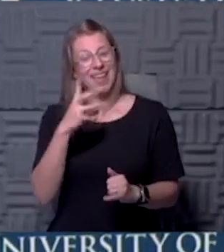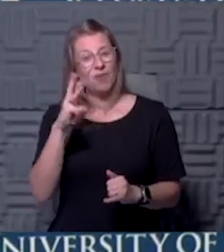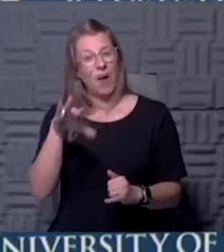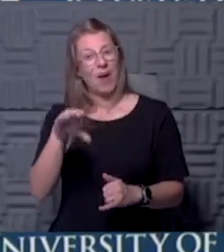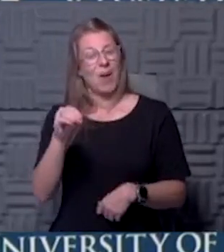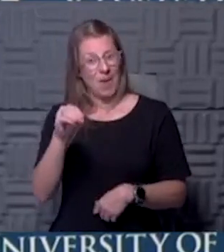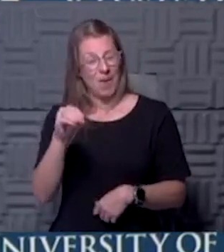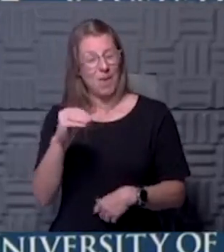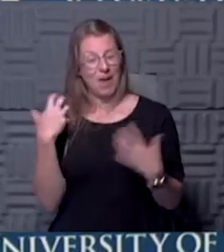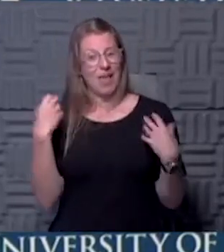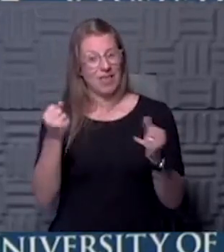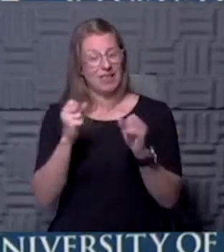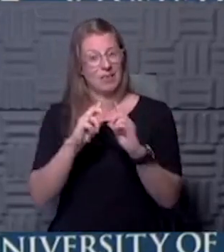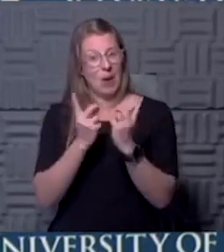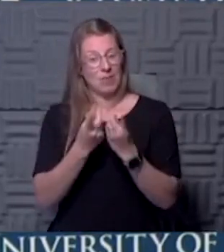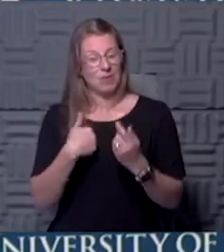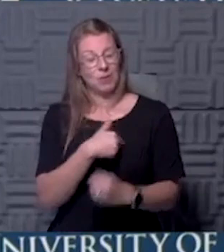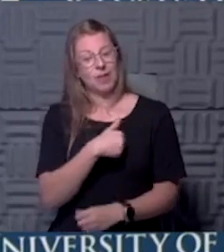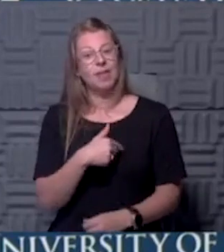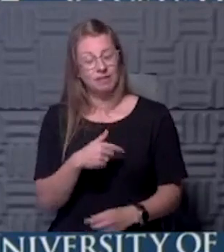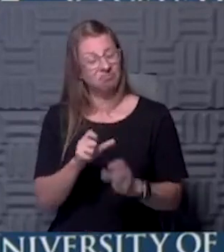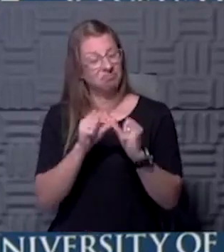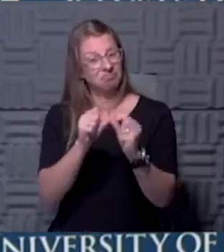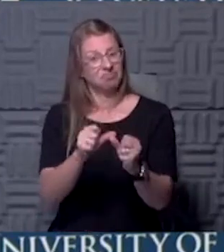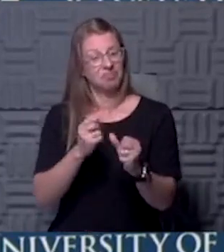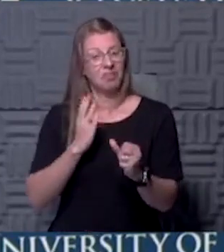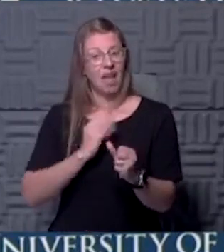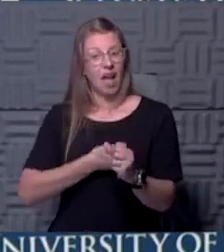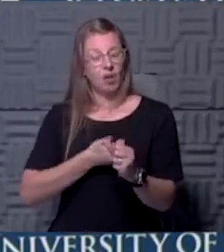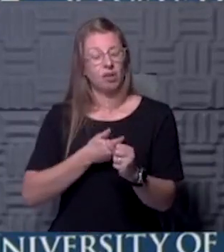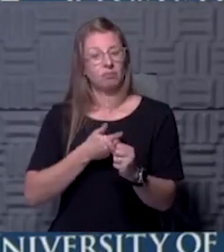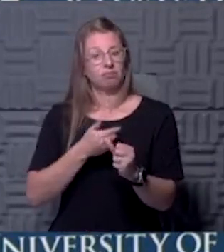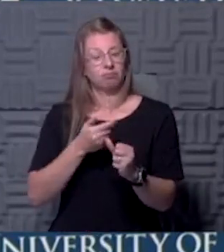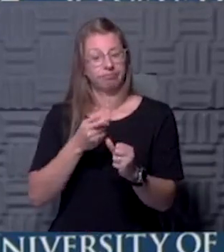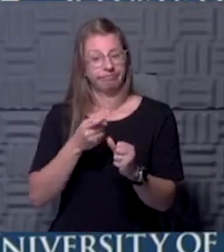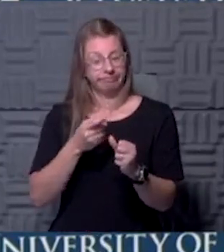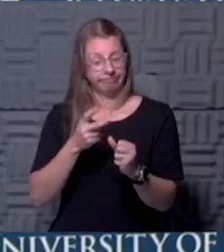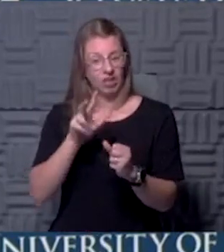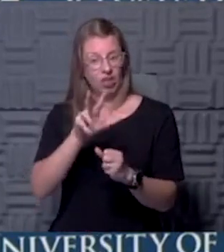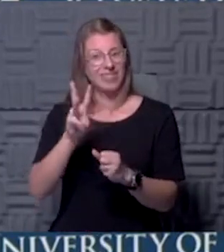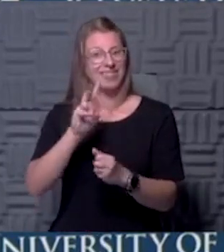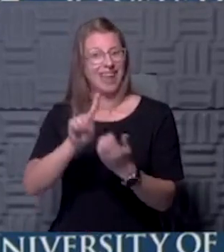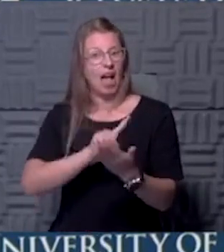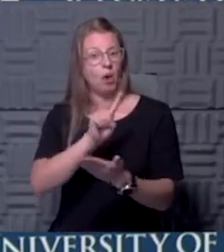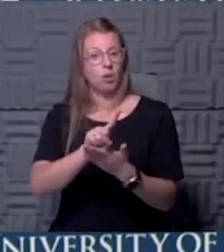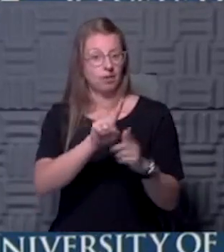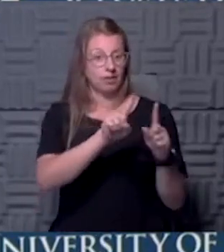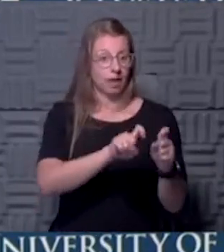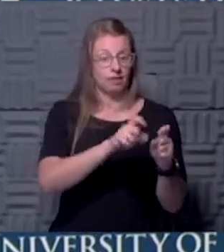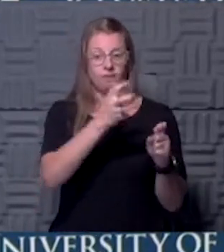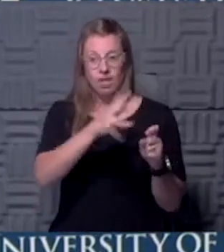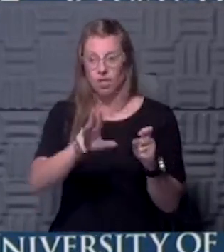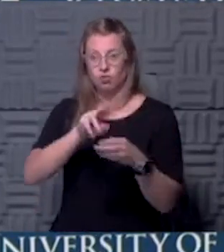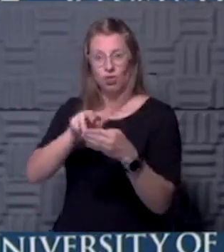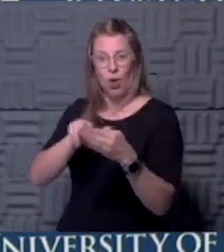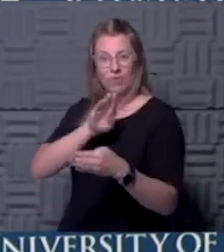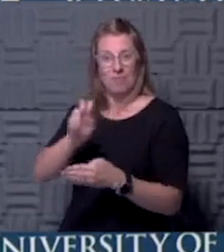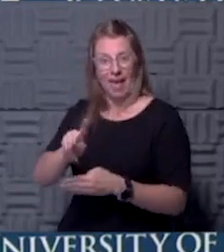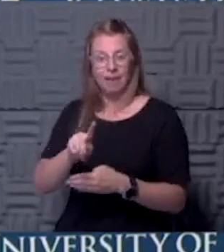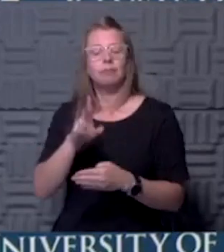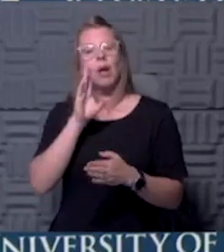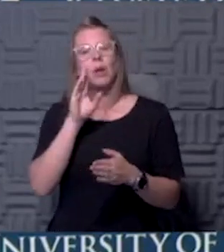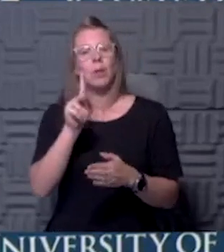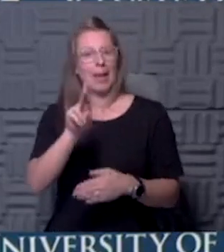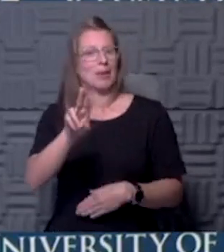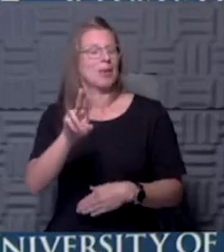County at the health department, we've been able to continue our turnaround of about 36 hours or so. And I know you guys have a great turnaround there